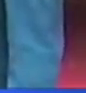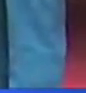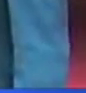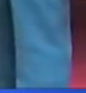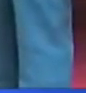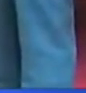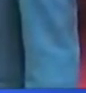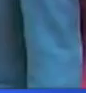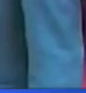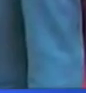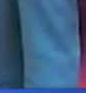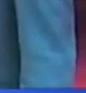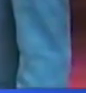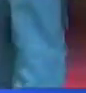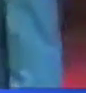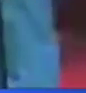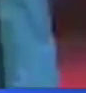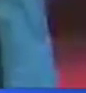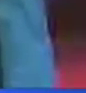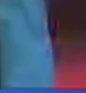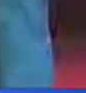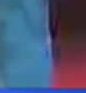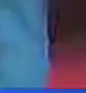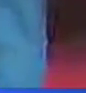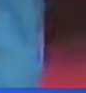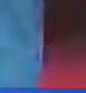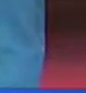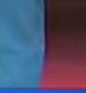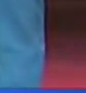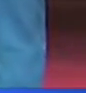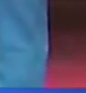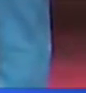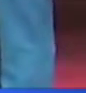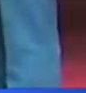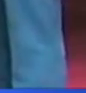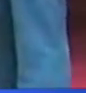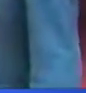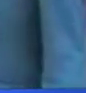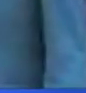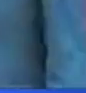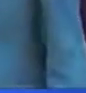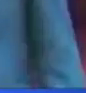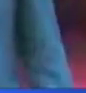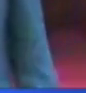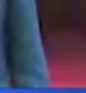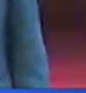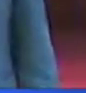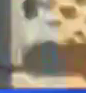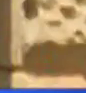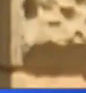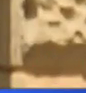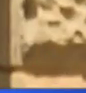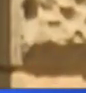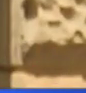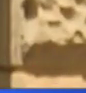Kenyatta, the man acclaimed as the enigma of Kenyan politics has yet again been thrust to the middle of 2022